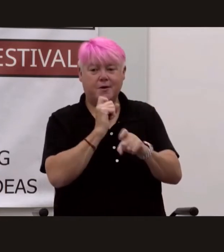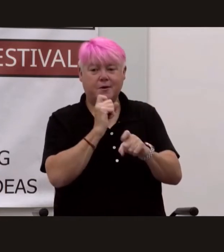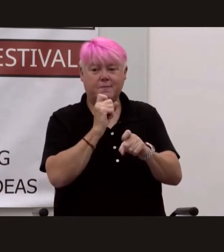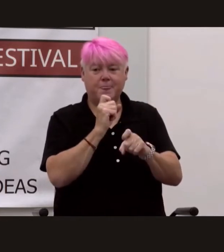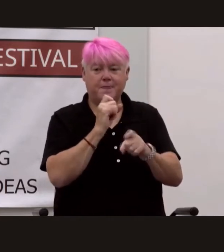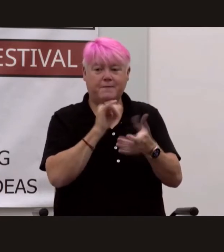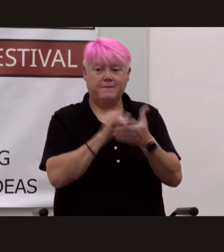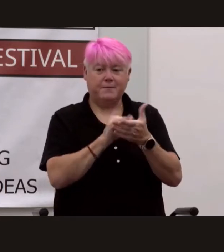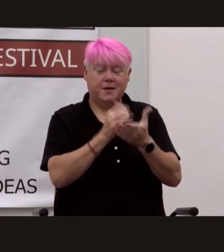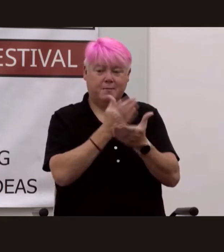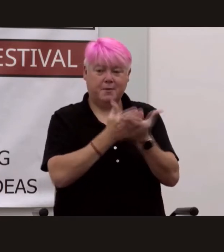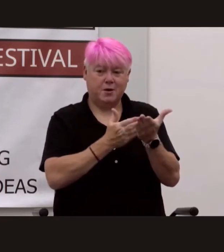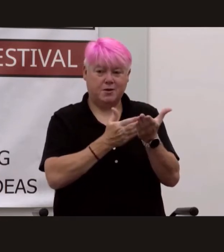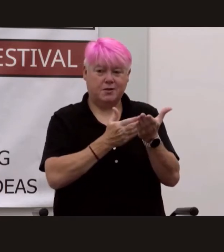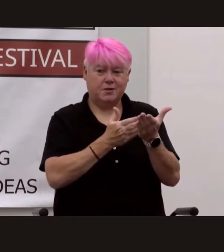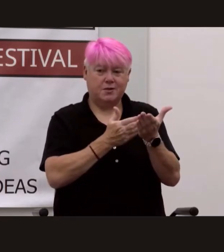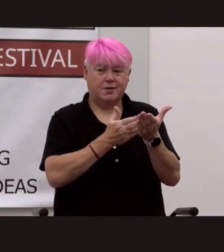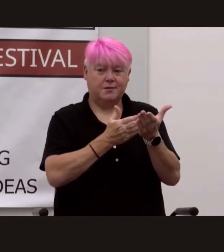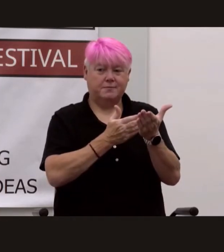section because